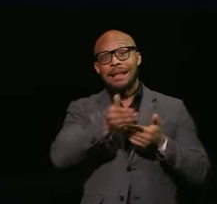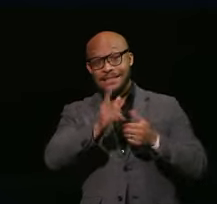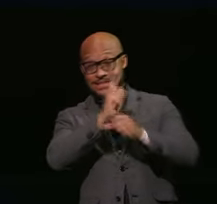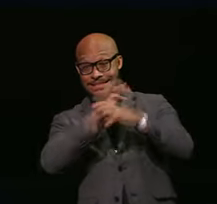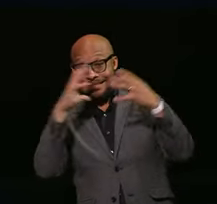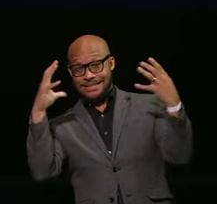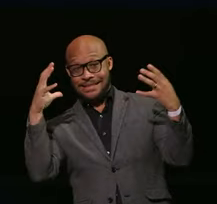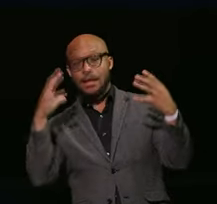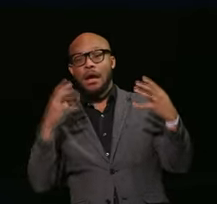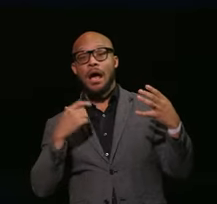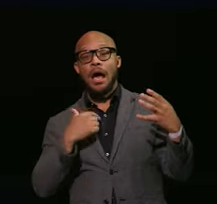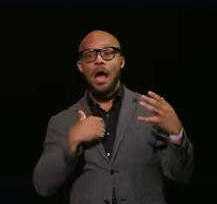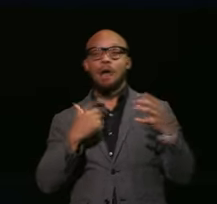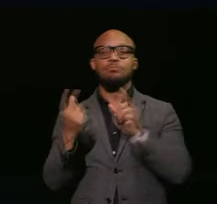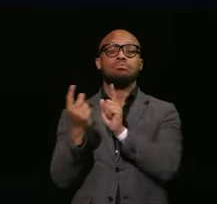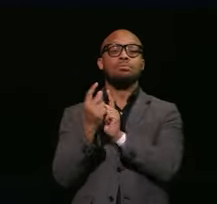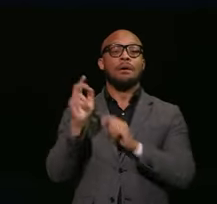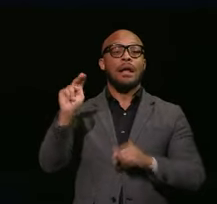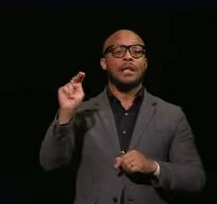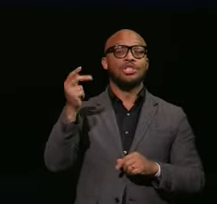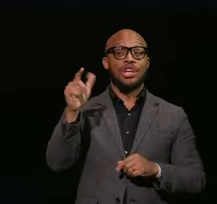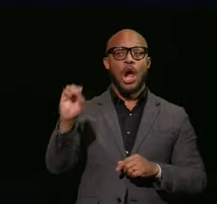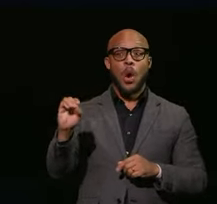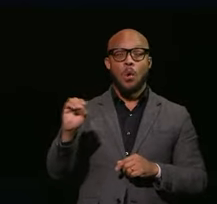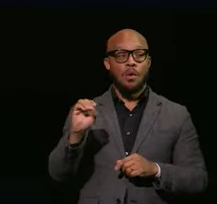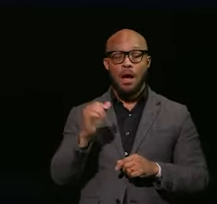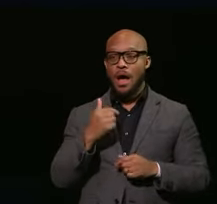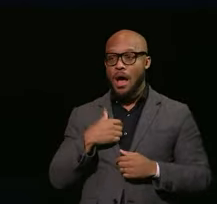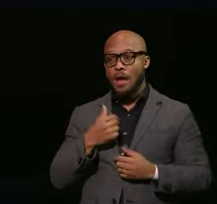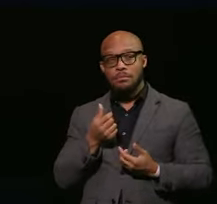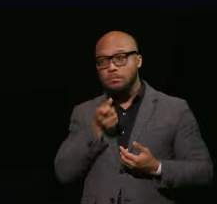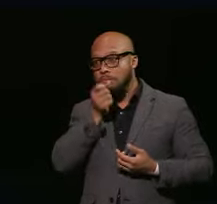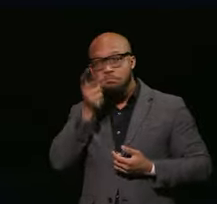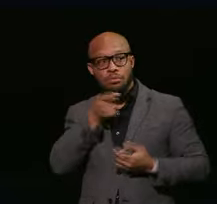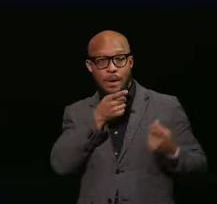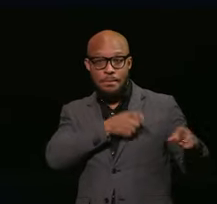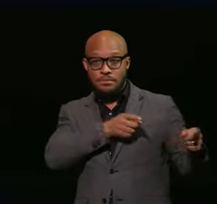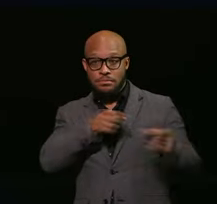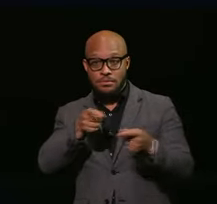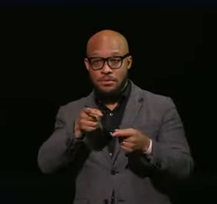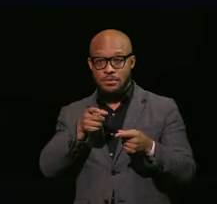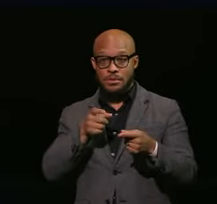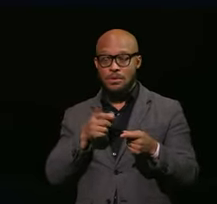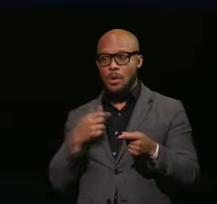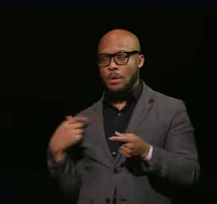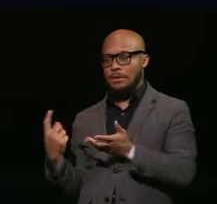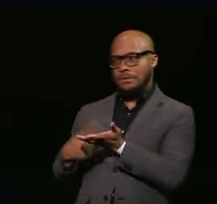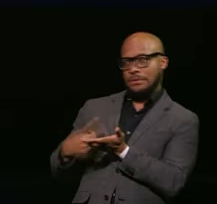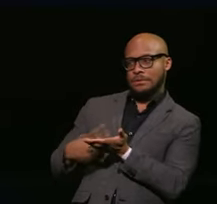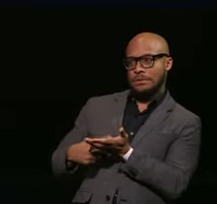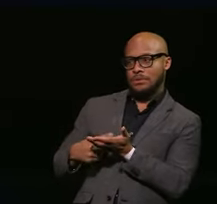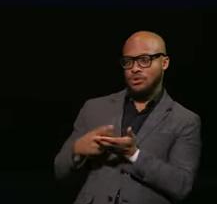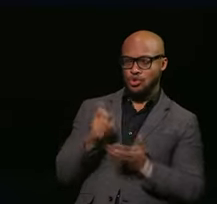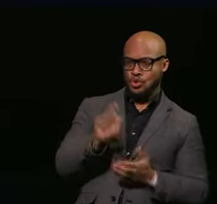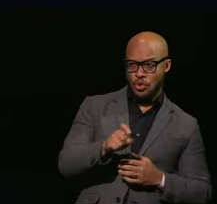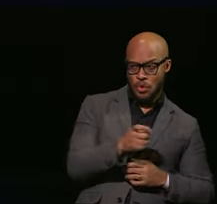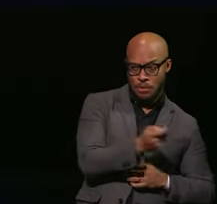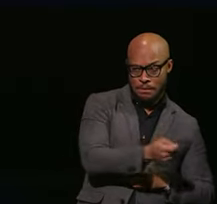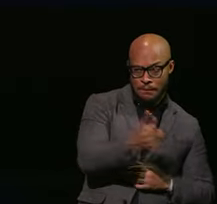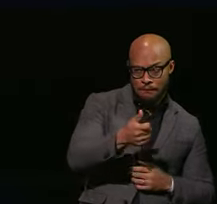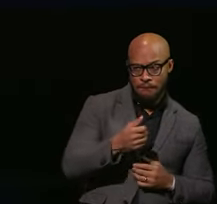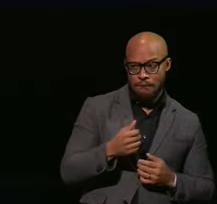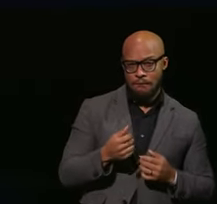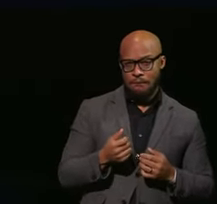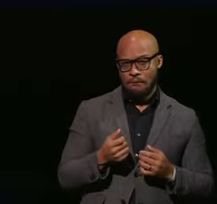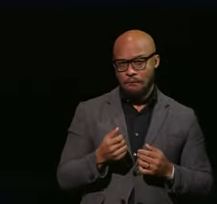had happened. And there was you know, we talked about actually removing it and what that would be like, because it actually wouldn't have